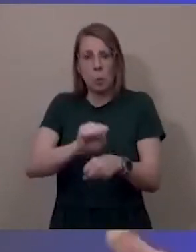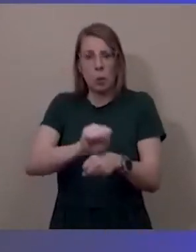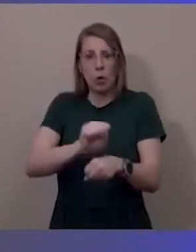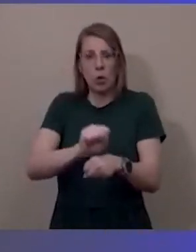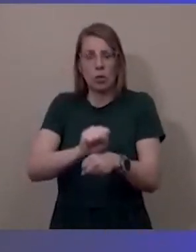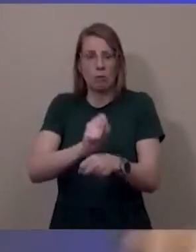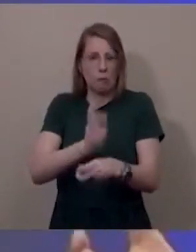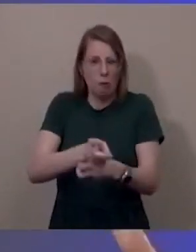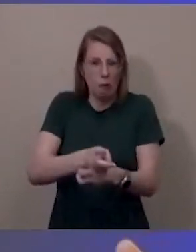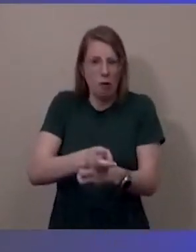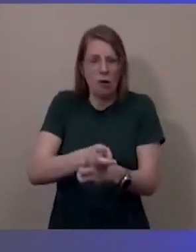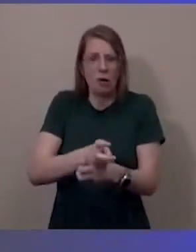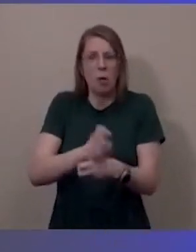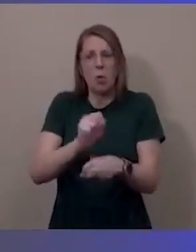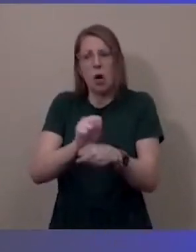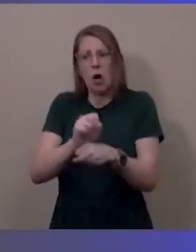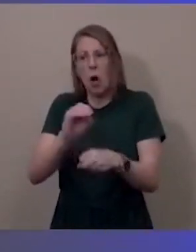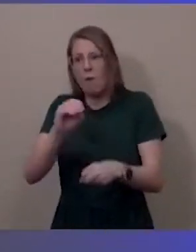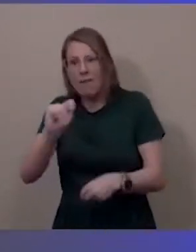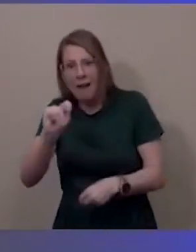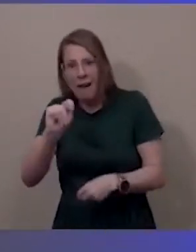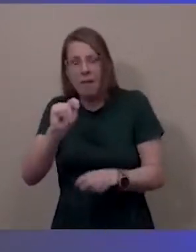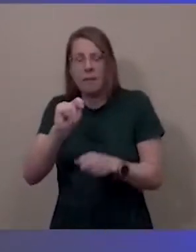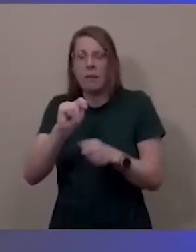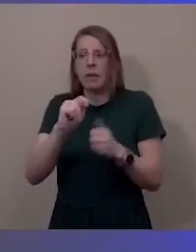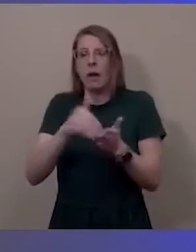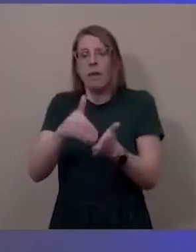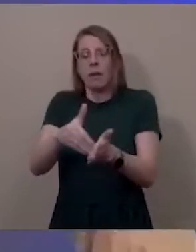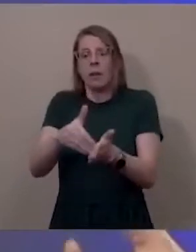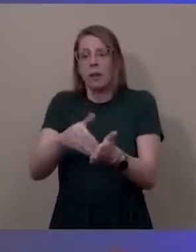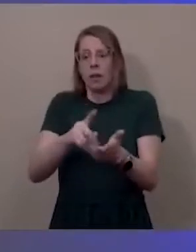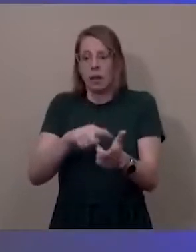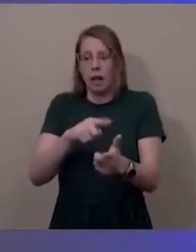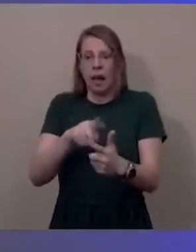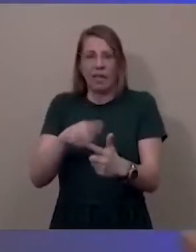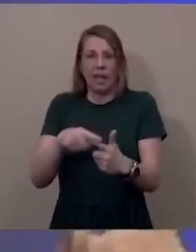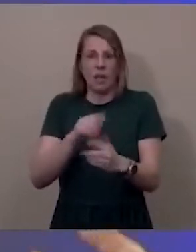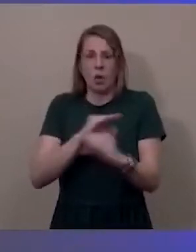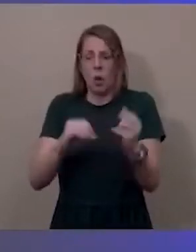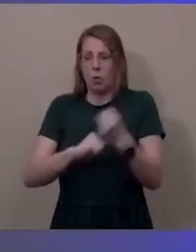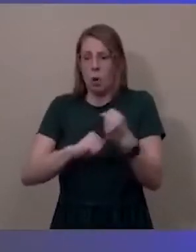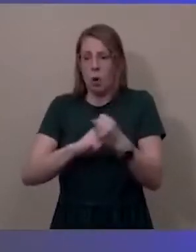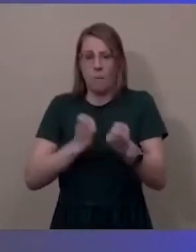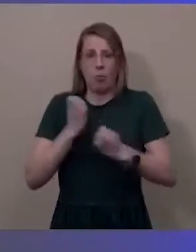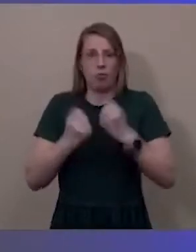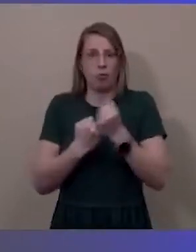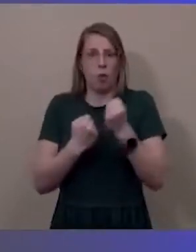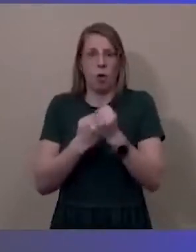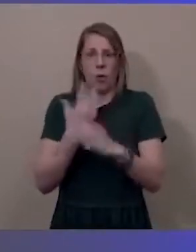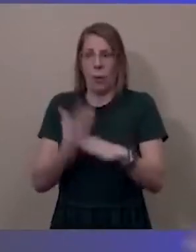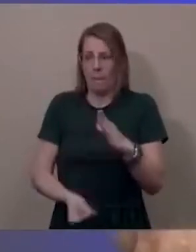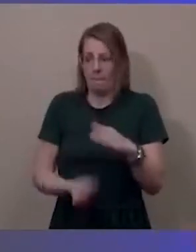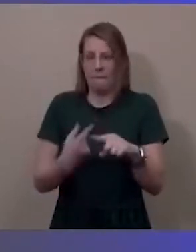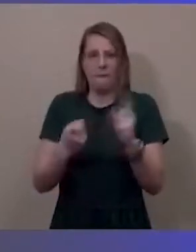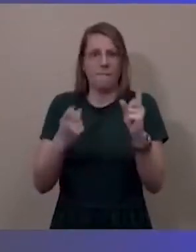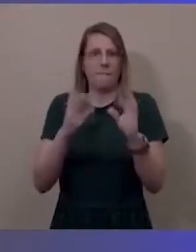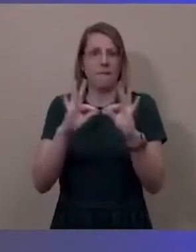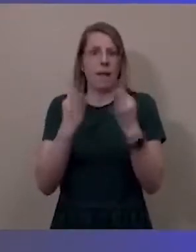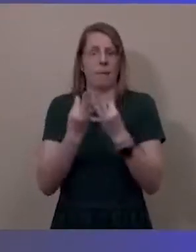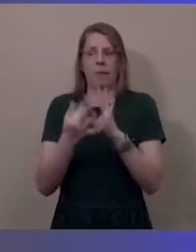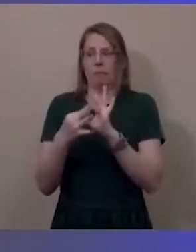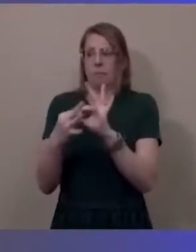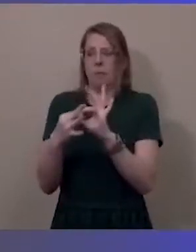working hard, working overtime all the time, who suddenly don't have the support and the emotional support from their families and the connection with